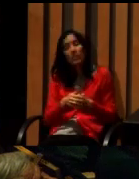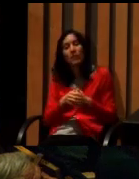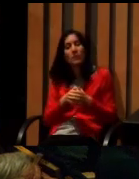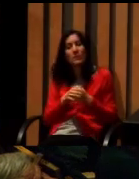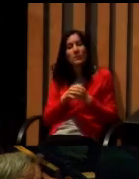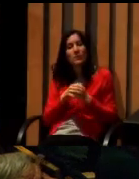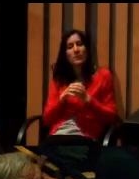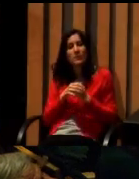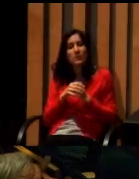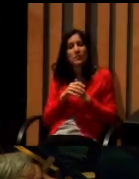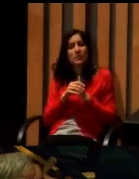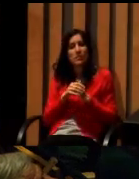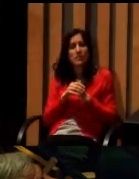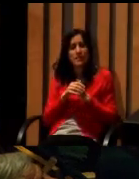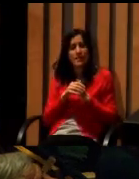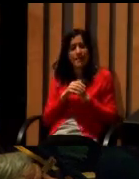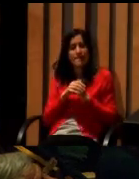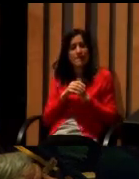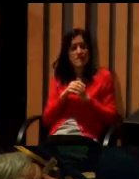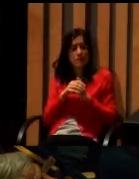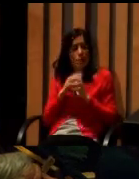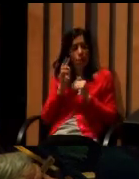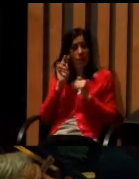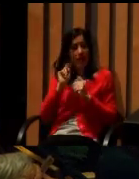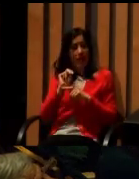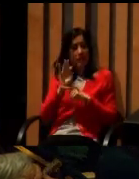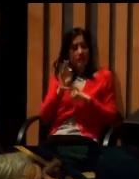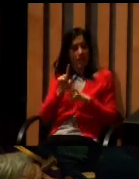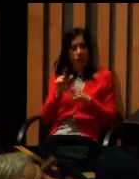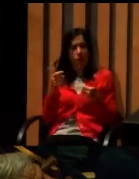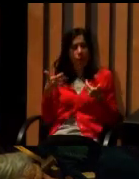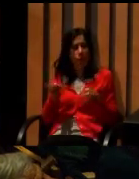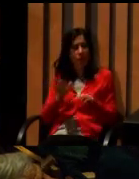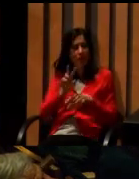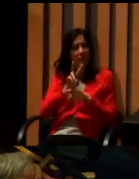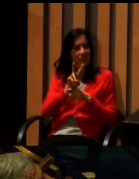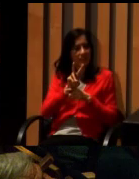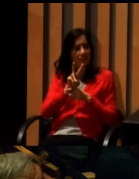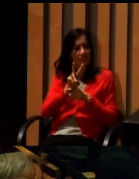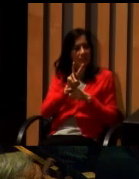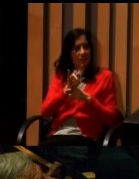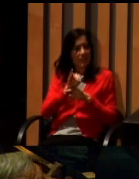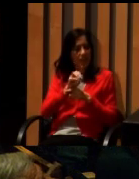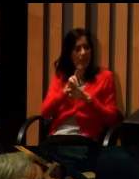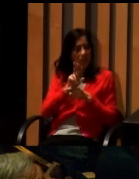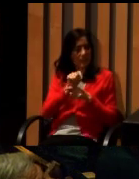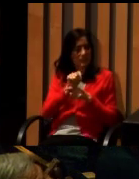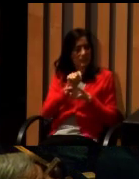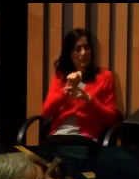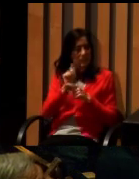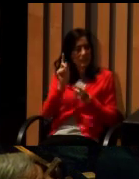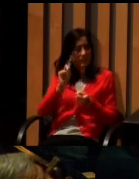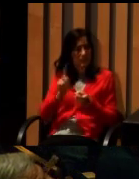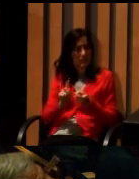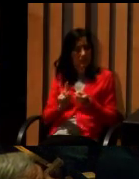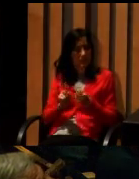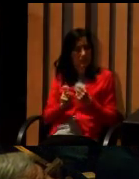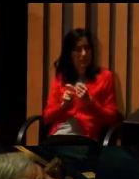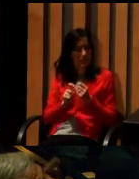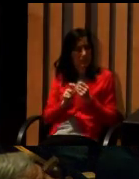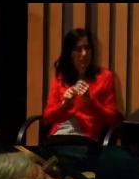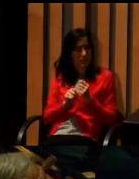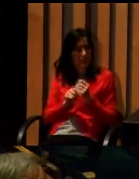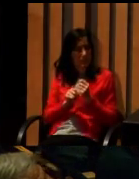of the violence being diminished, they're going to hold on to images that support violent